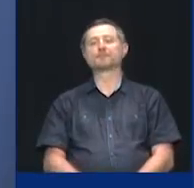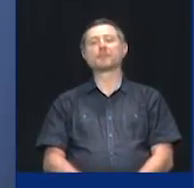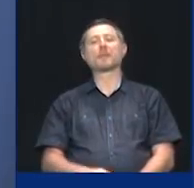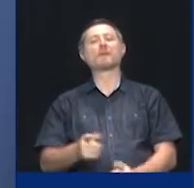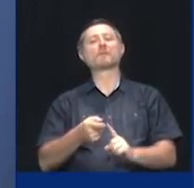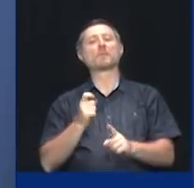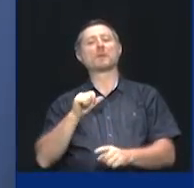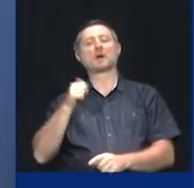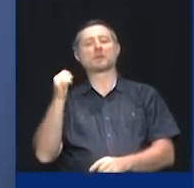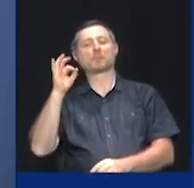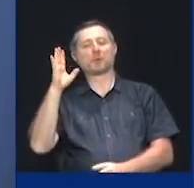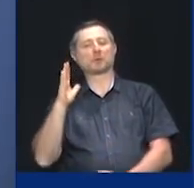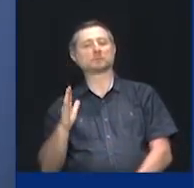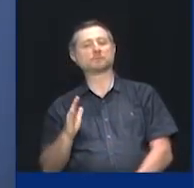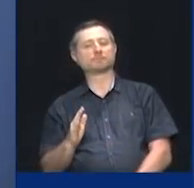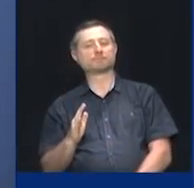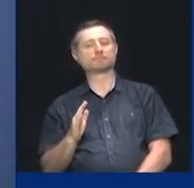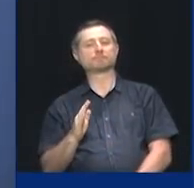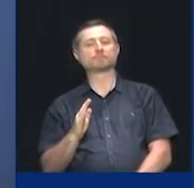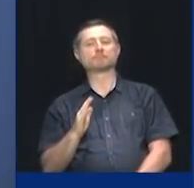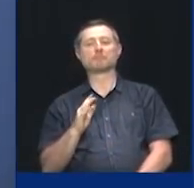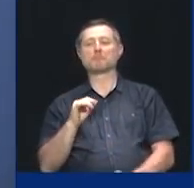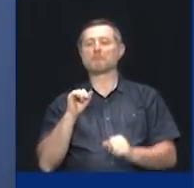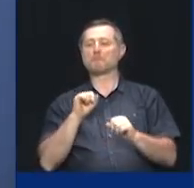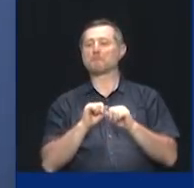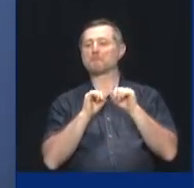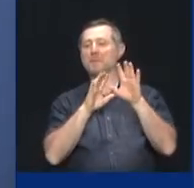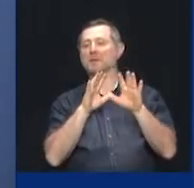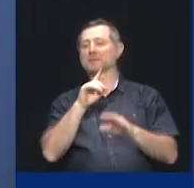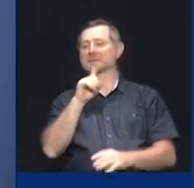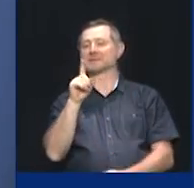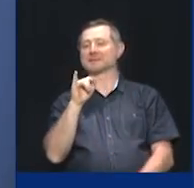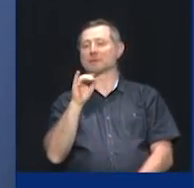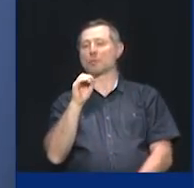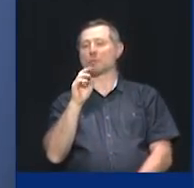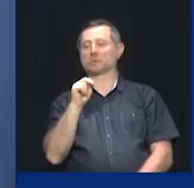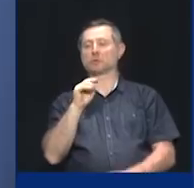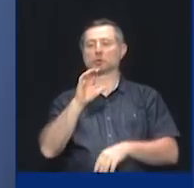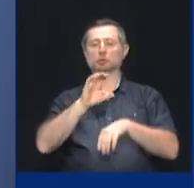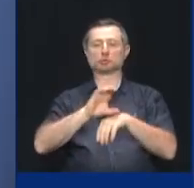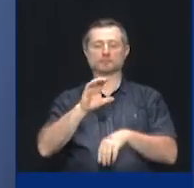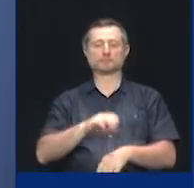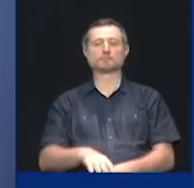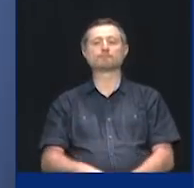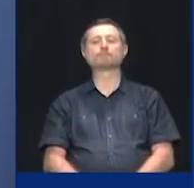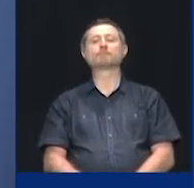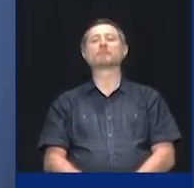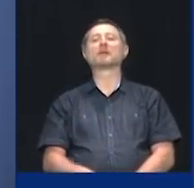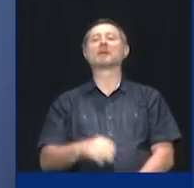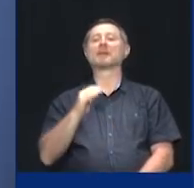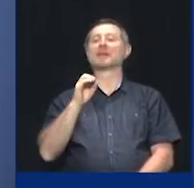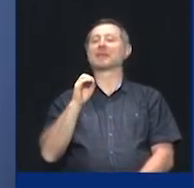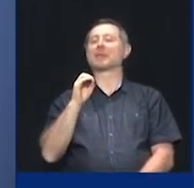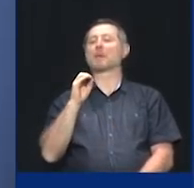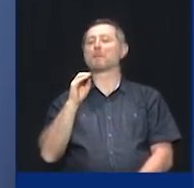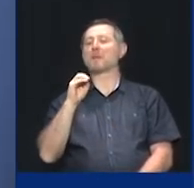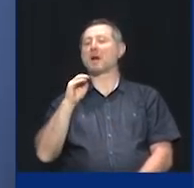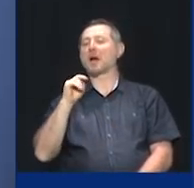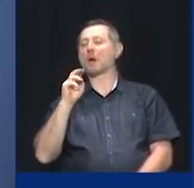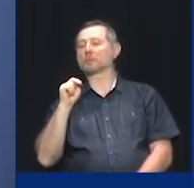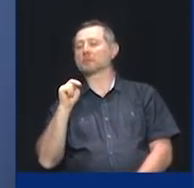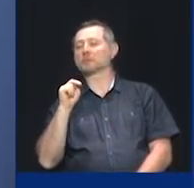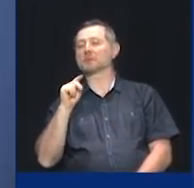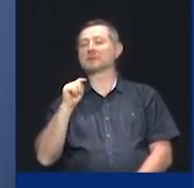Baptist Church and President of the Empire Baptist Missionary Convention. We have Iman Tahi